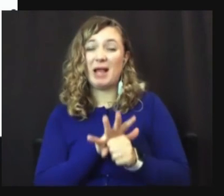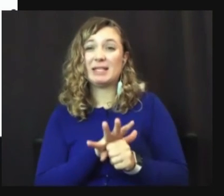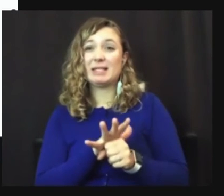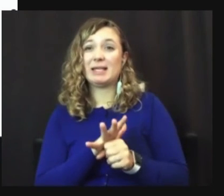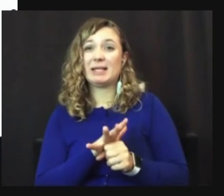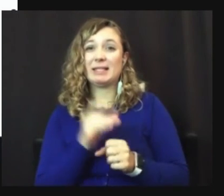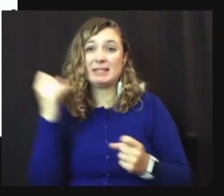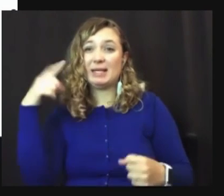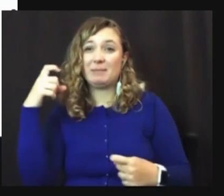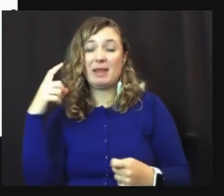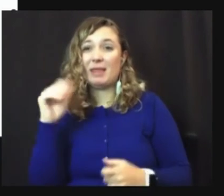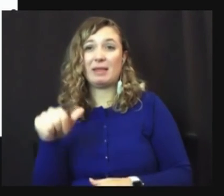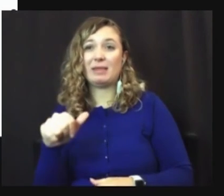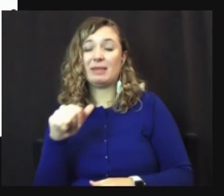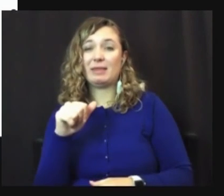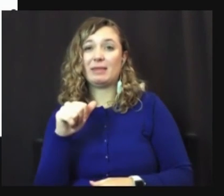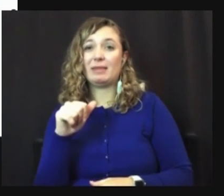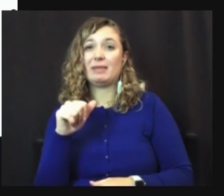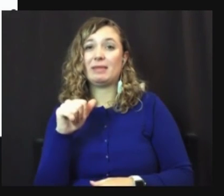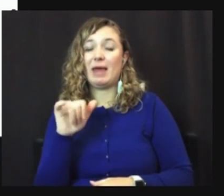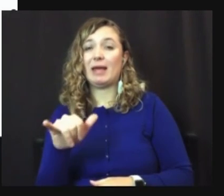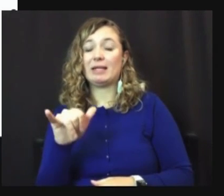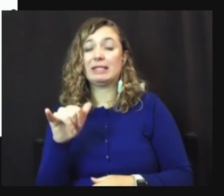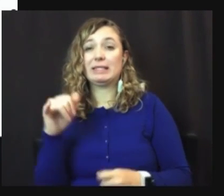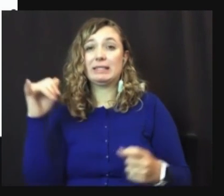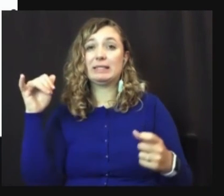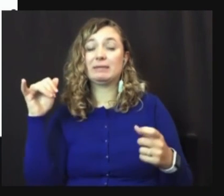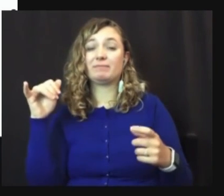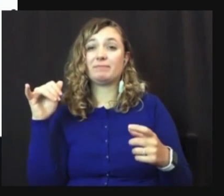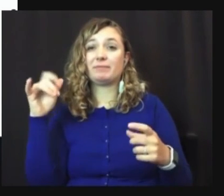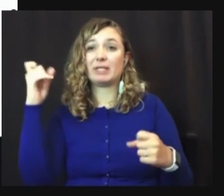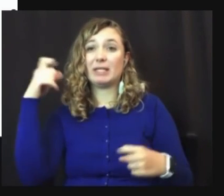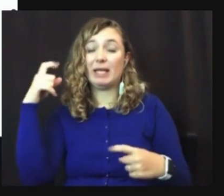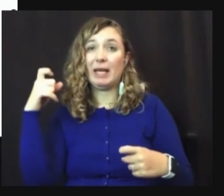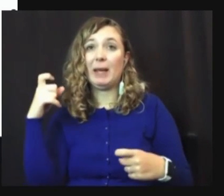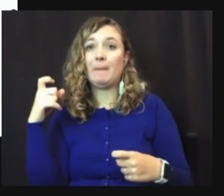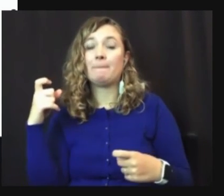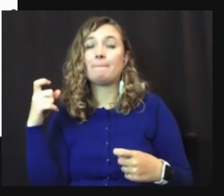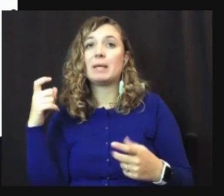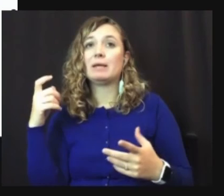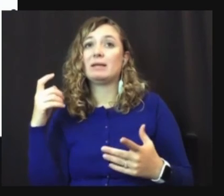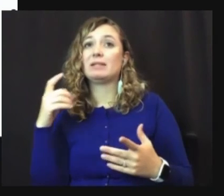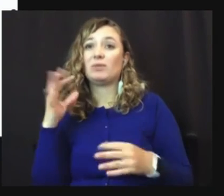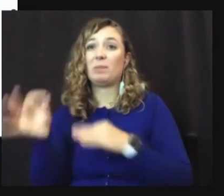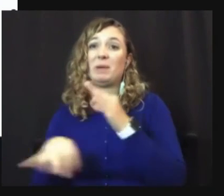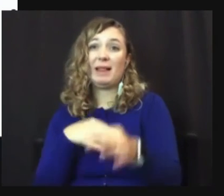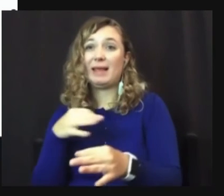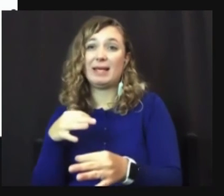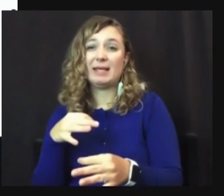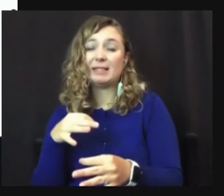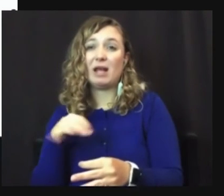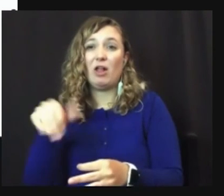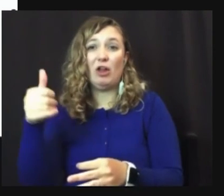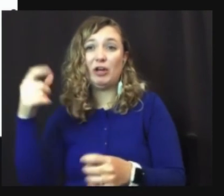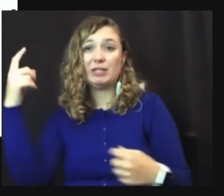that this stem is been used as a replacement stem for something that could be completely unrelated.